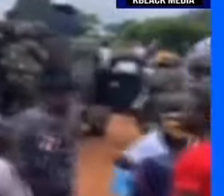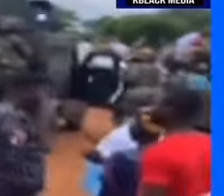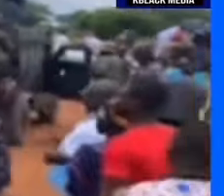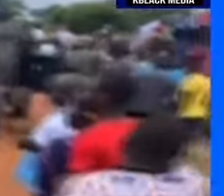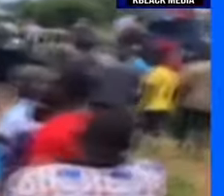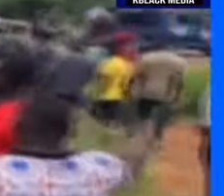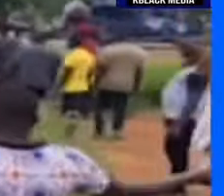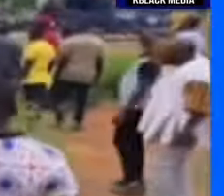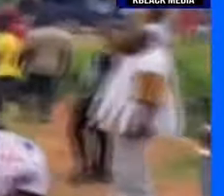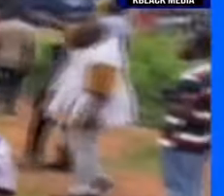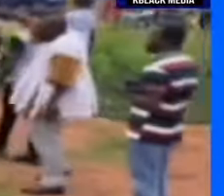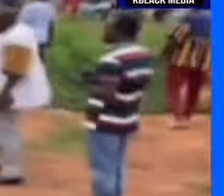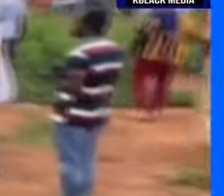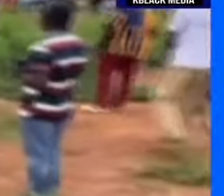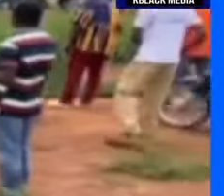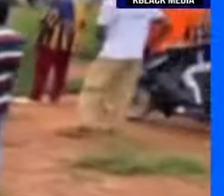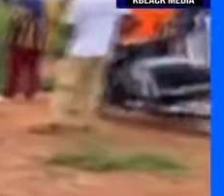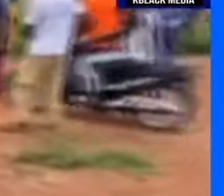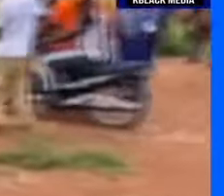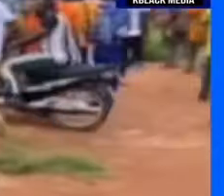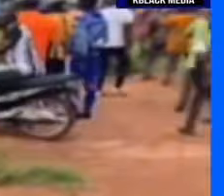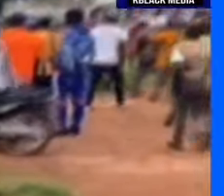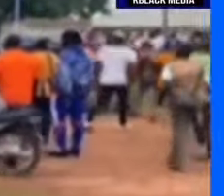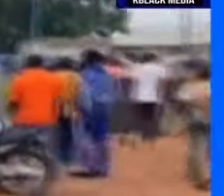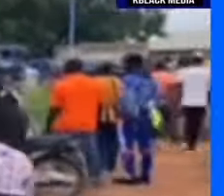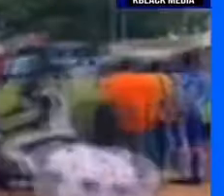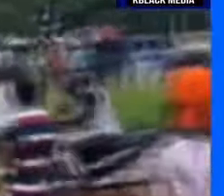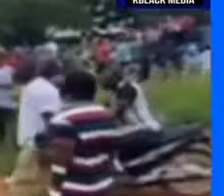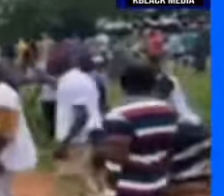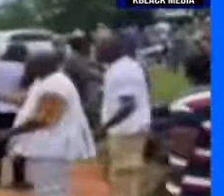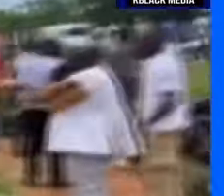their hierarchy, Eka said, look, Neil and Dave Vanderpool,